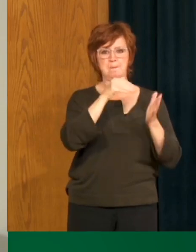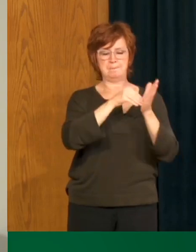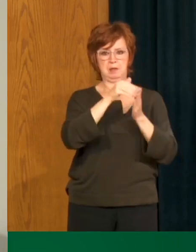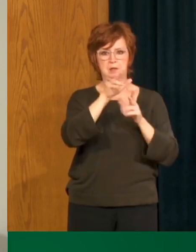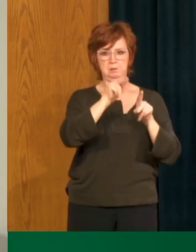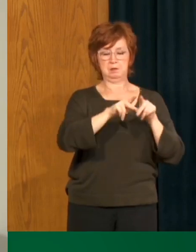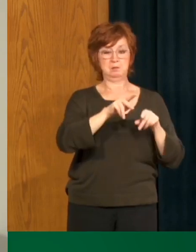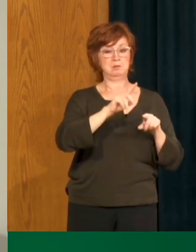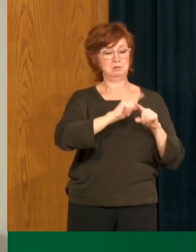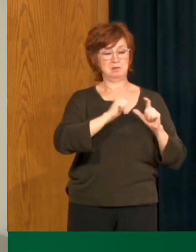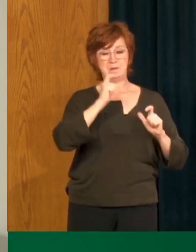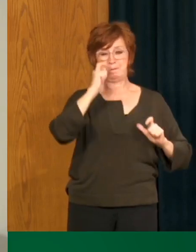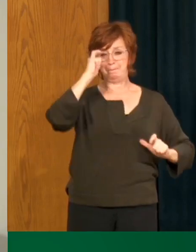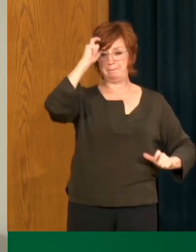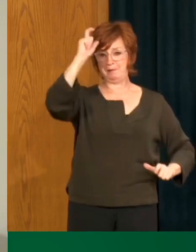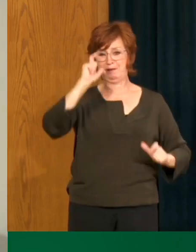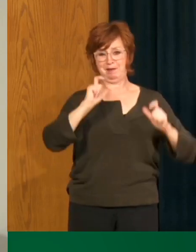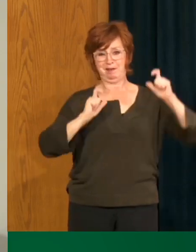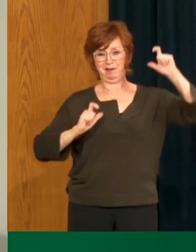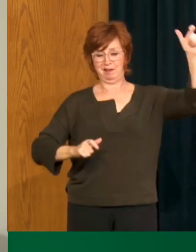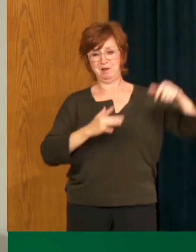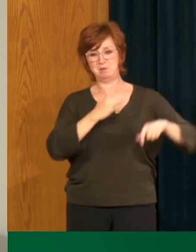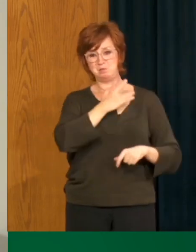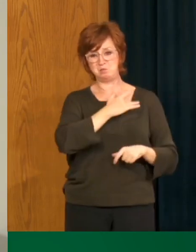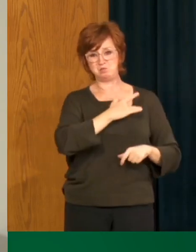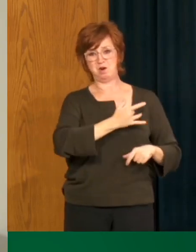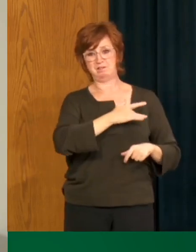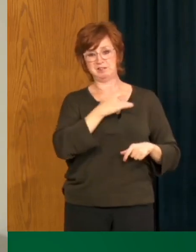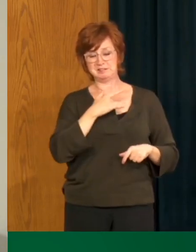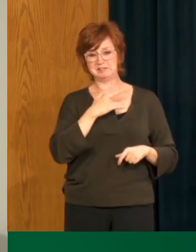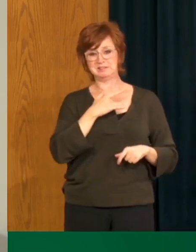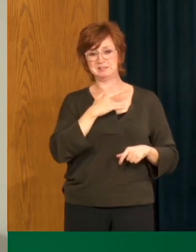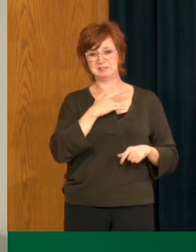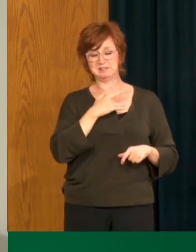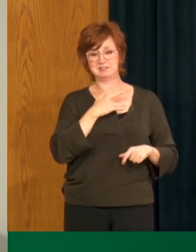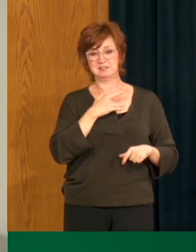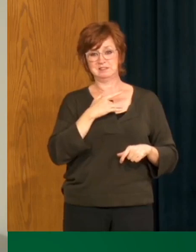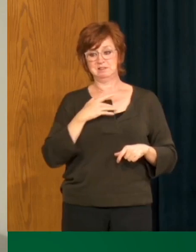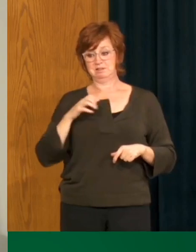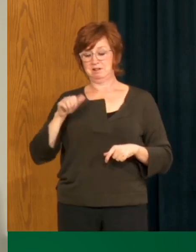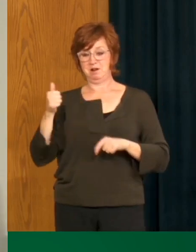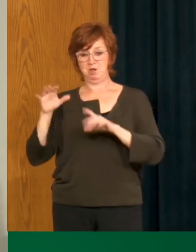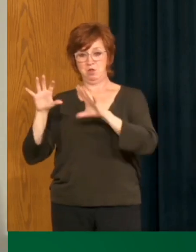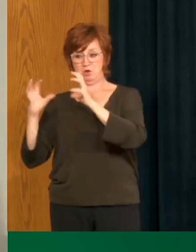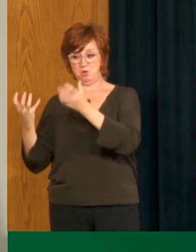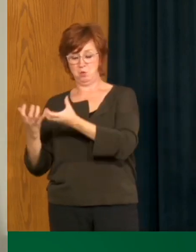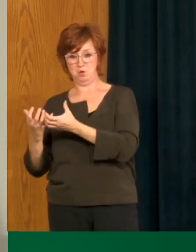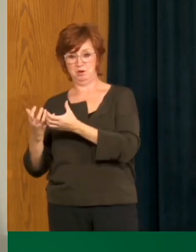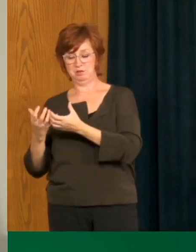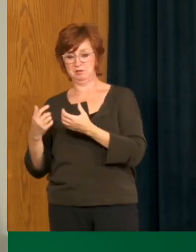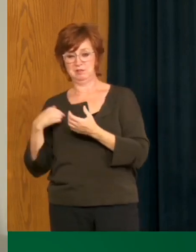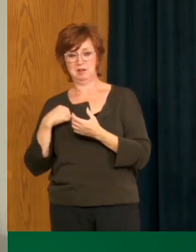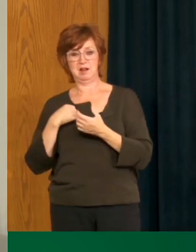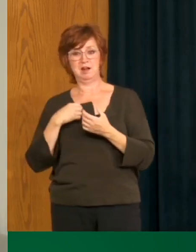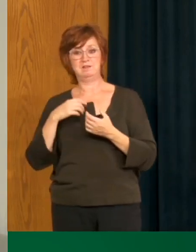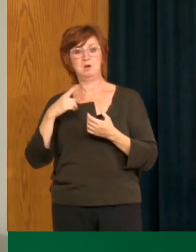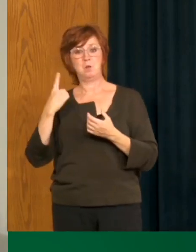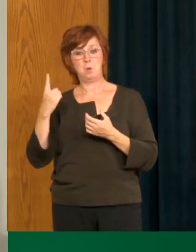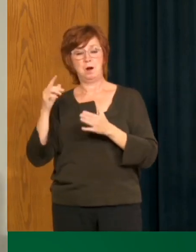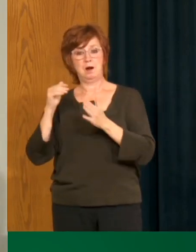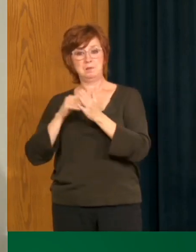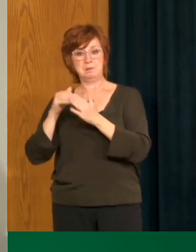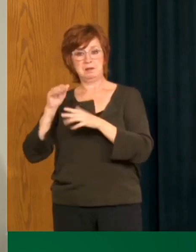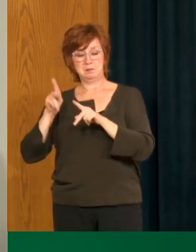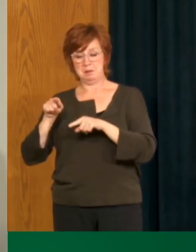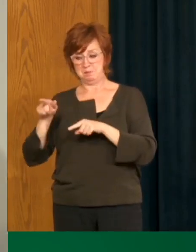in Europe with 10 times bigger population within its geography. So we have to be, we have to be consistent. We